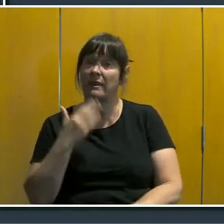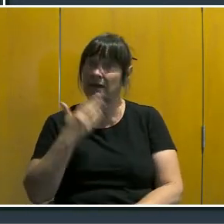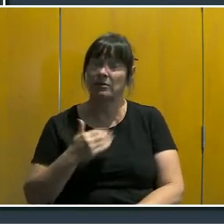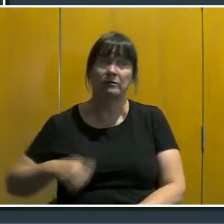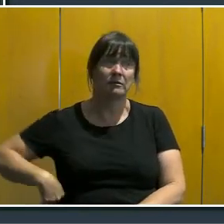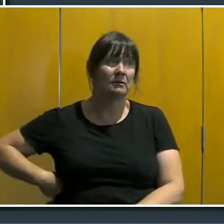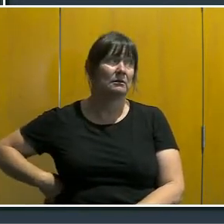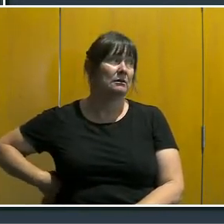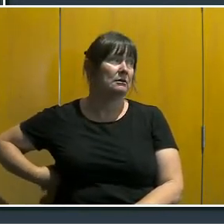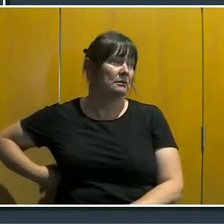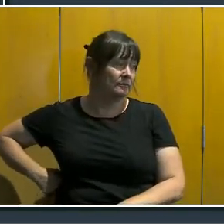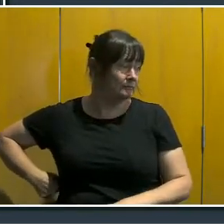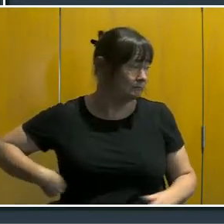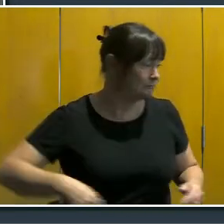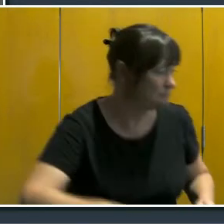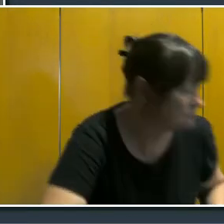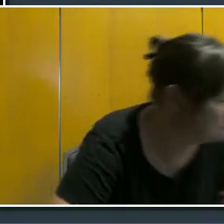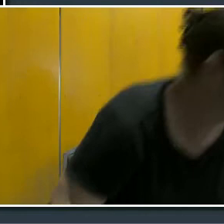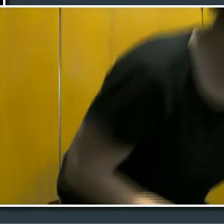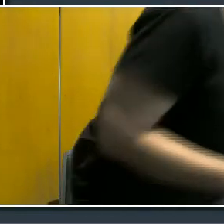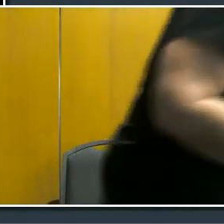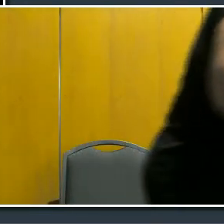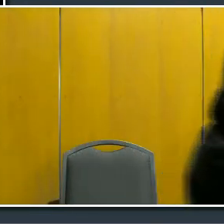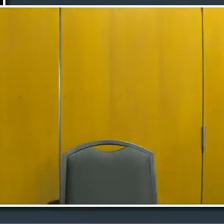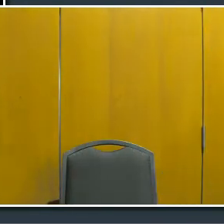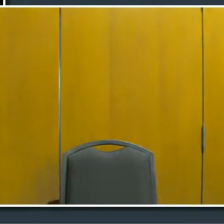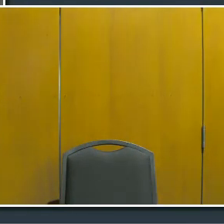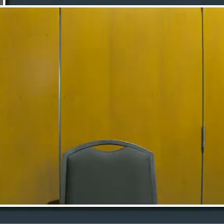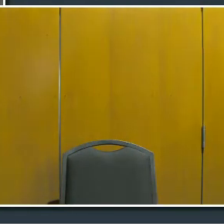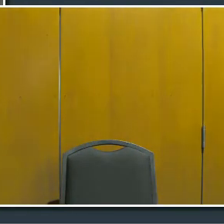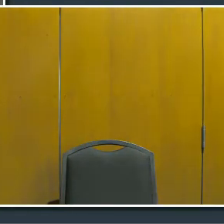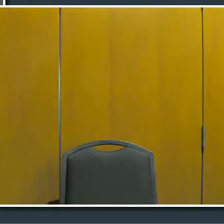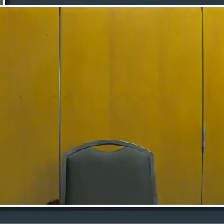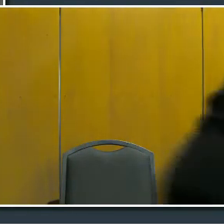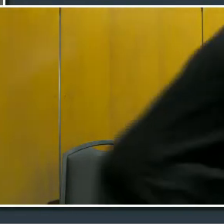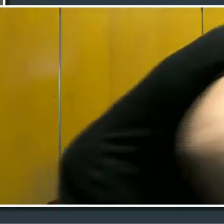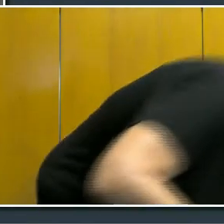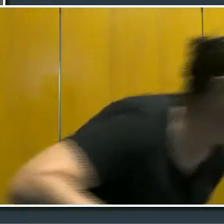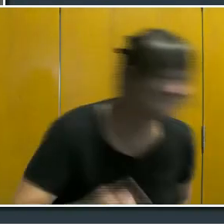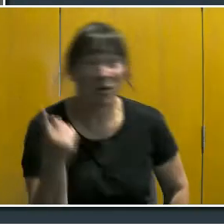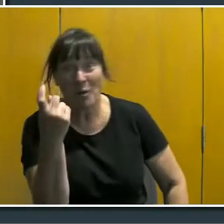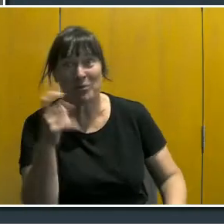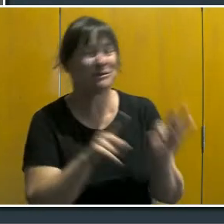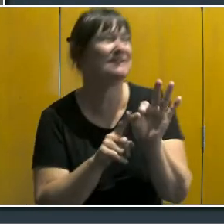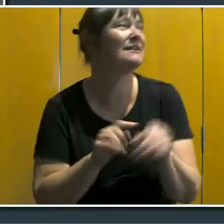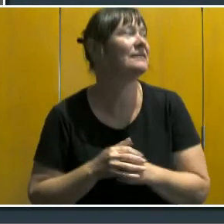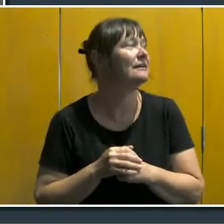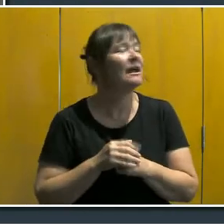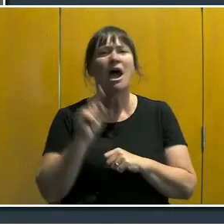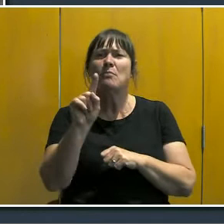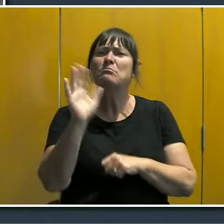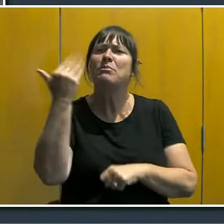you. Deputy Mayor Brosnan. Oh, sorry, Joy, we've got another question here from... Joy, you touched on